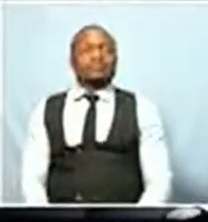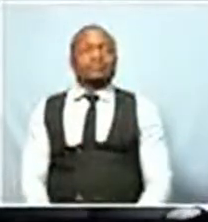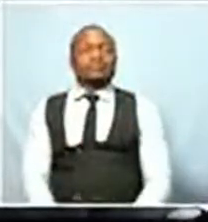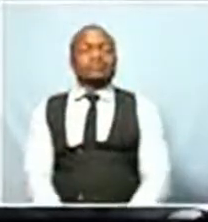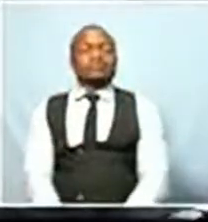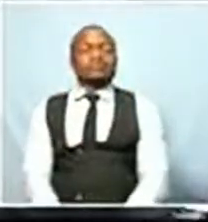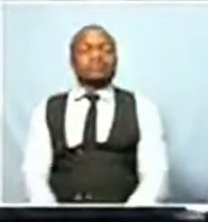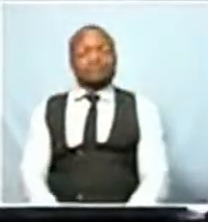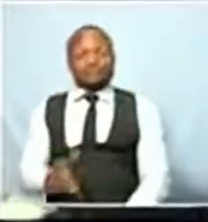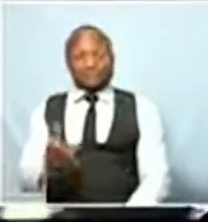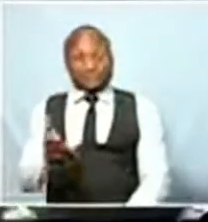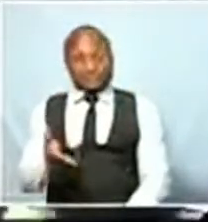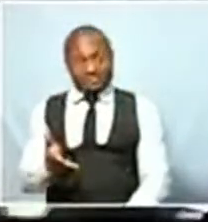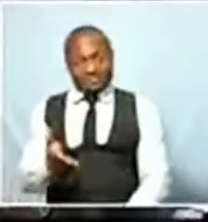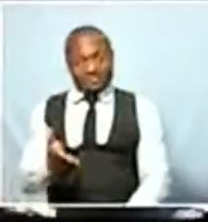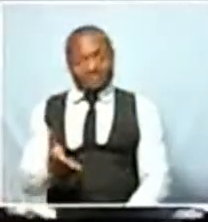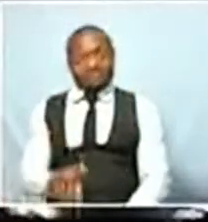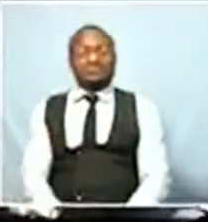Yes.